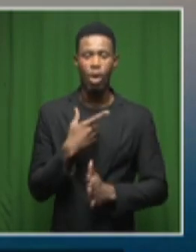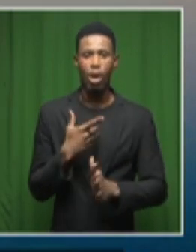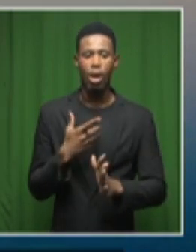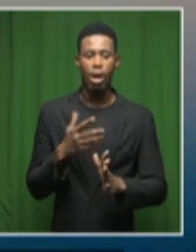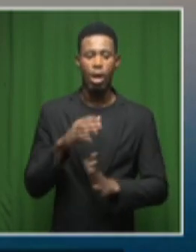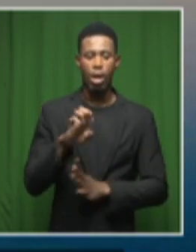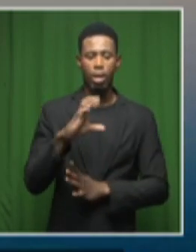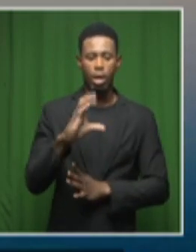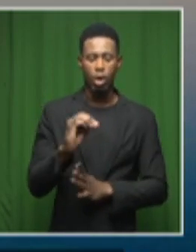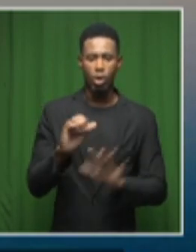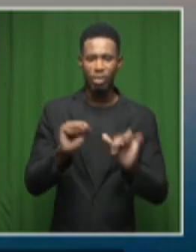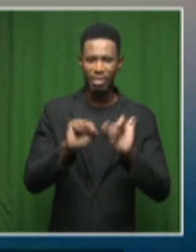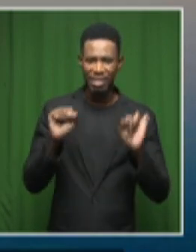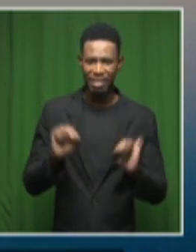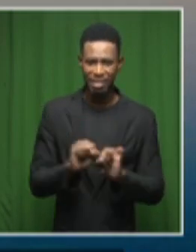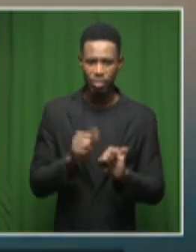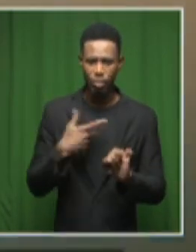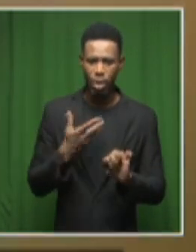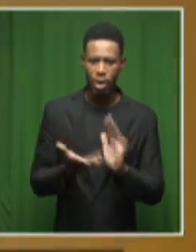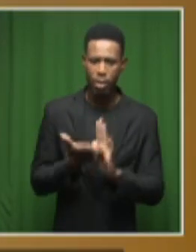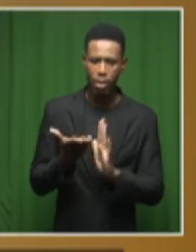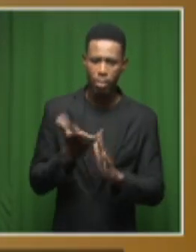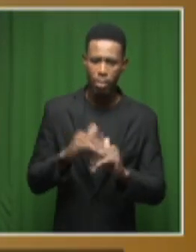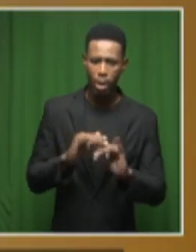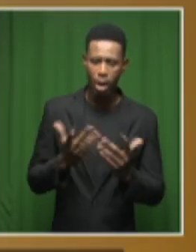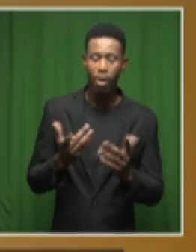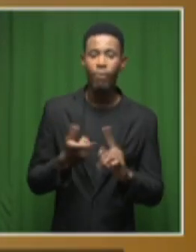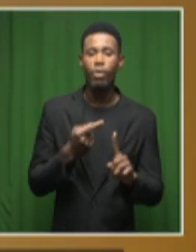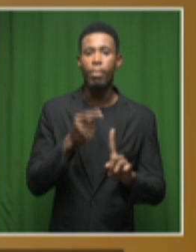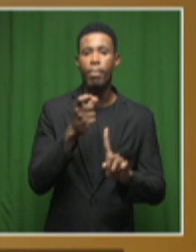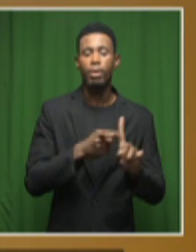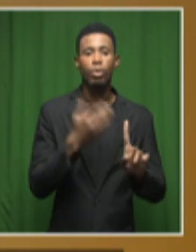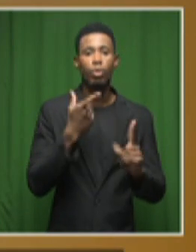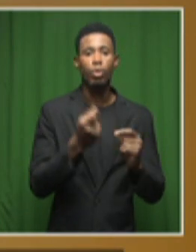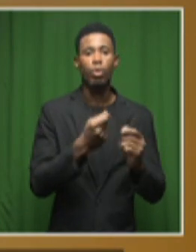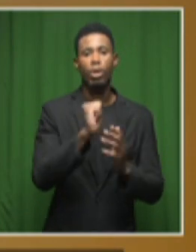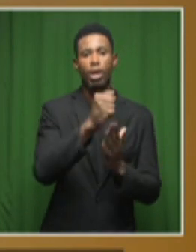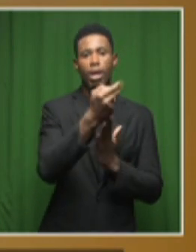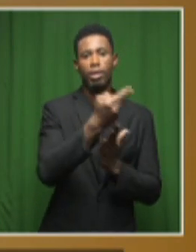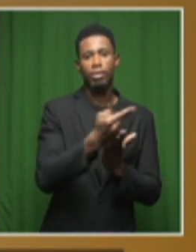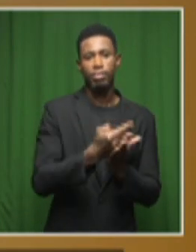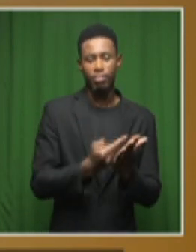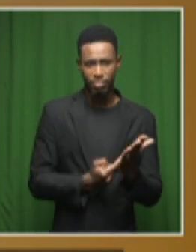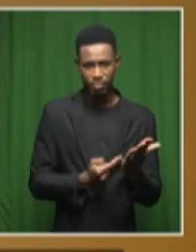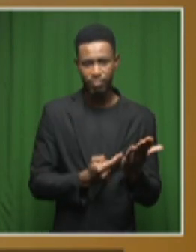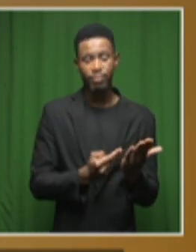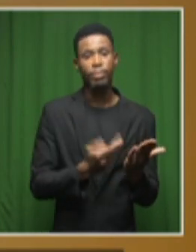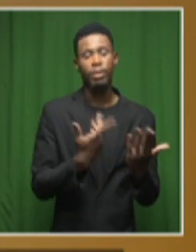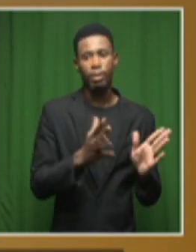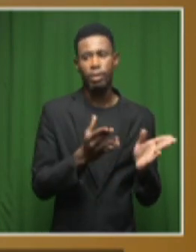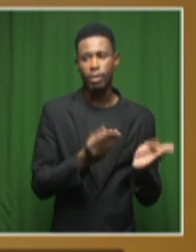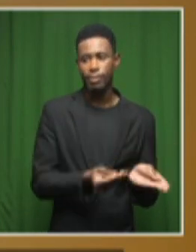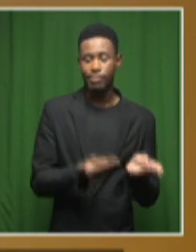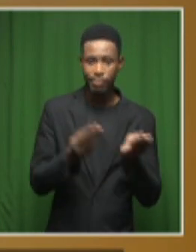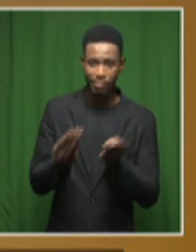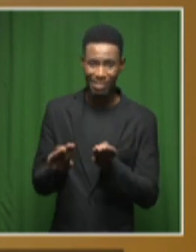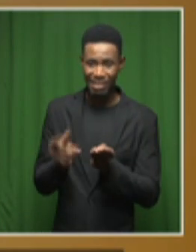taking it from the artist, you're taking it to the guy that's doing his stretch canvas, you're taking it to the person that sells